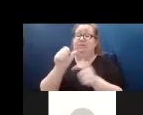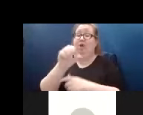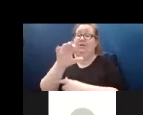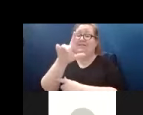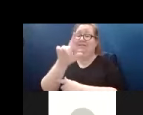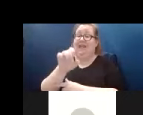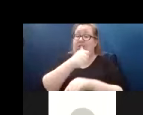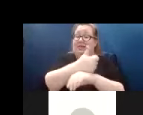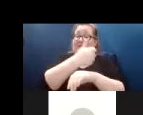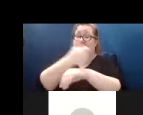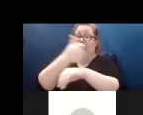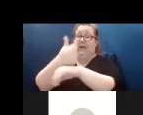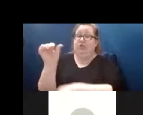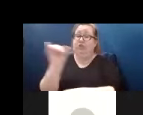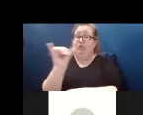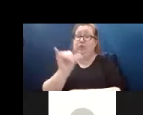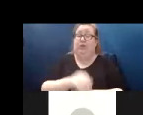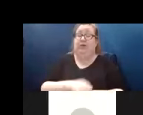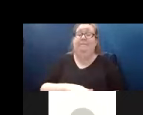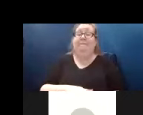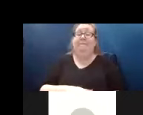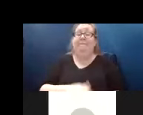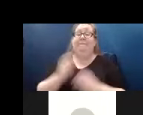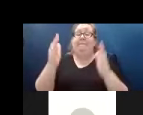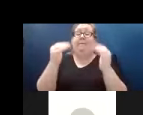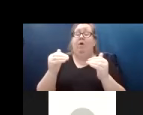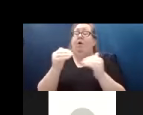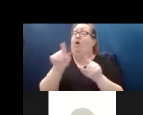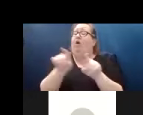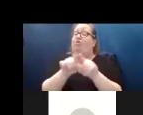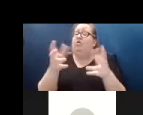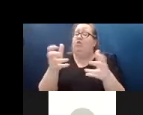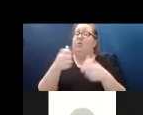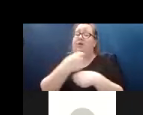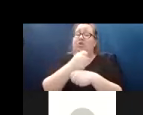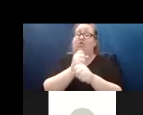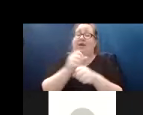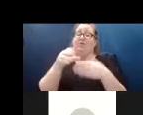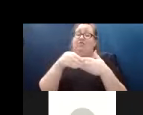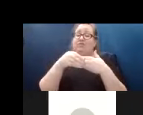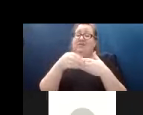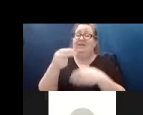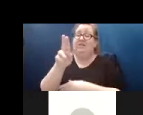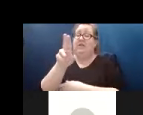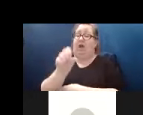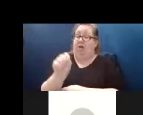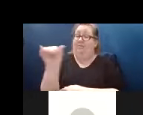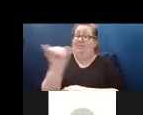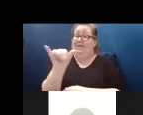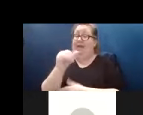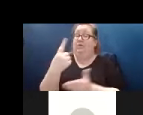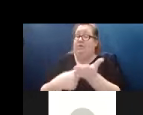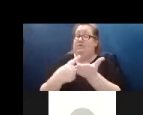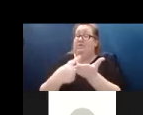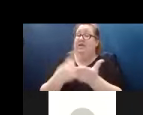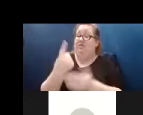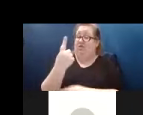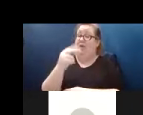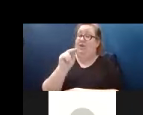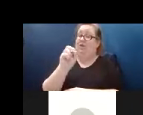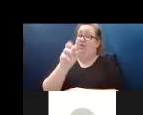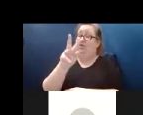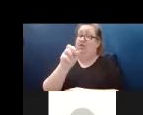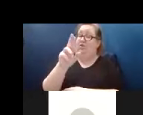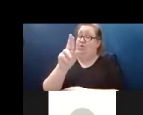installations too. Also, want to create resilience hubs, like we talked about the one that Newark has applied